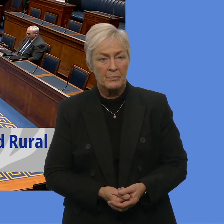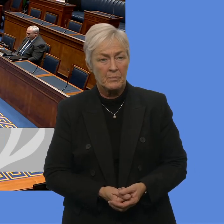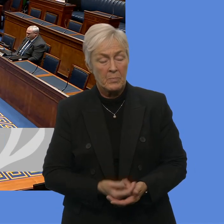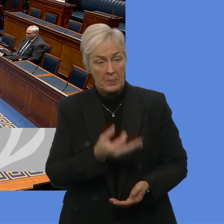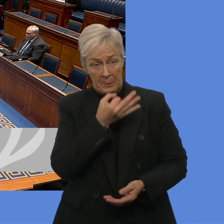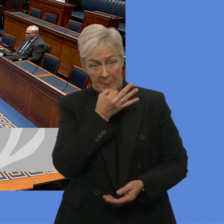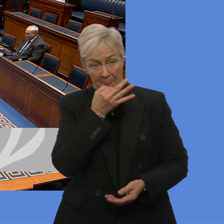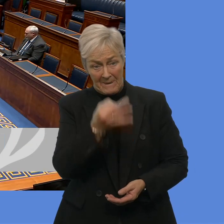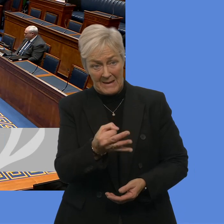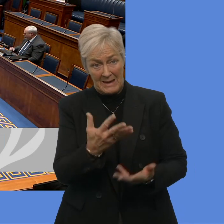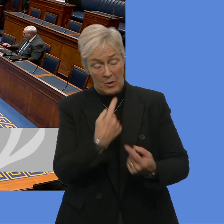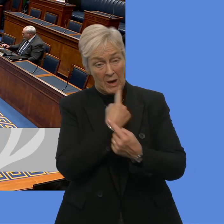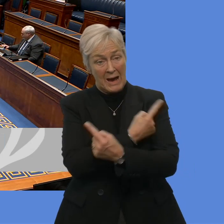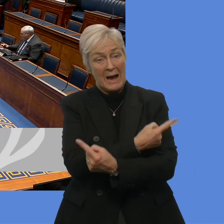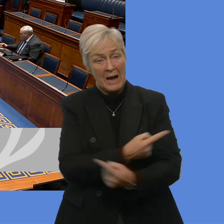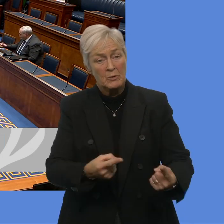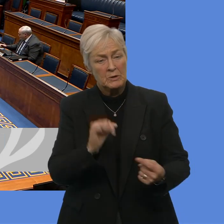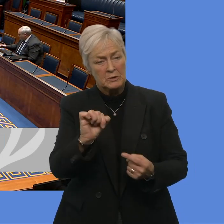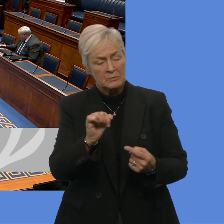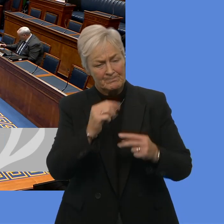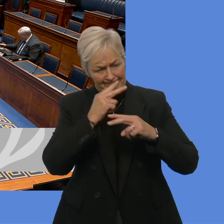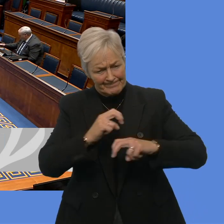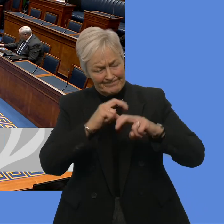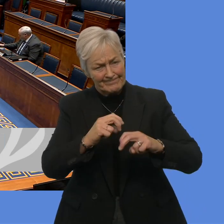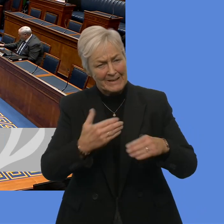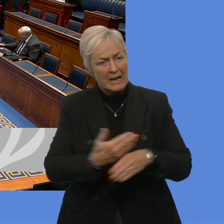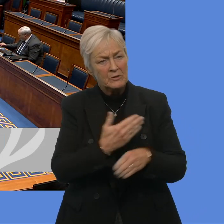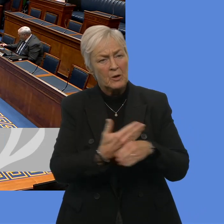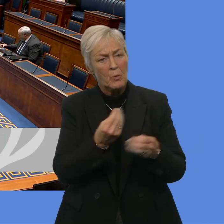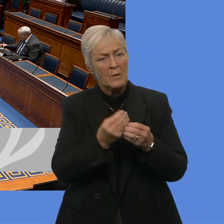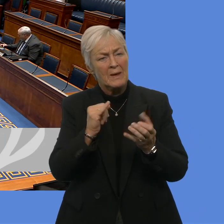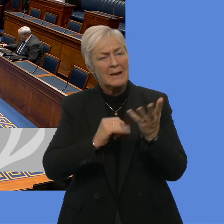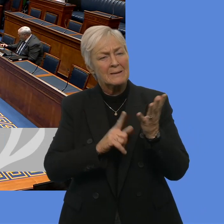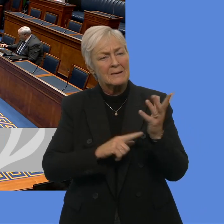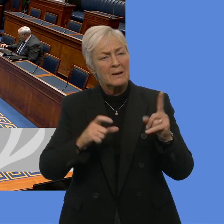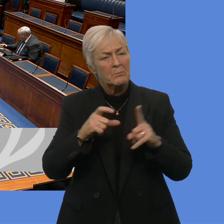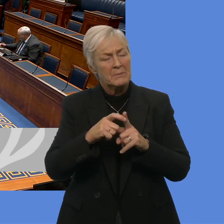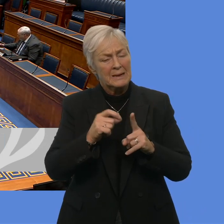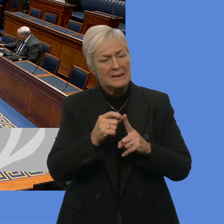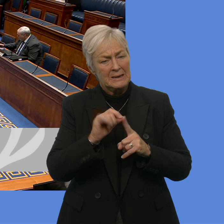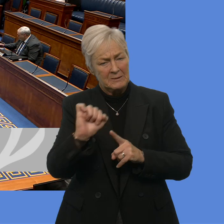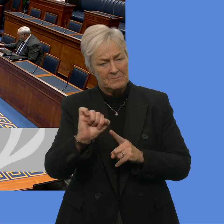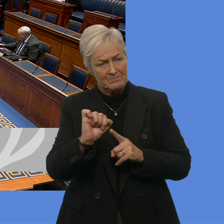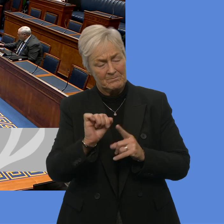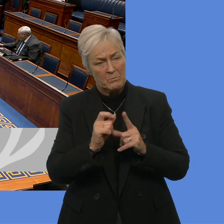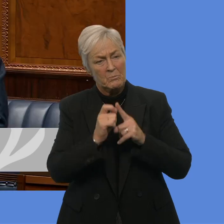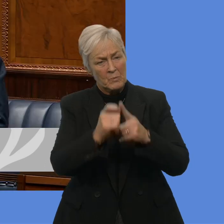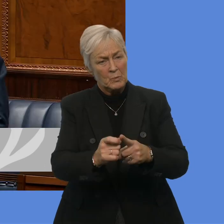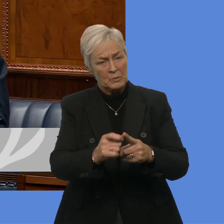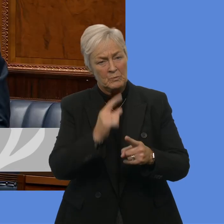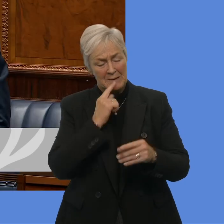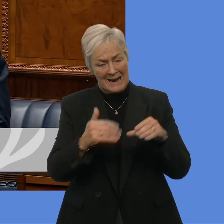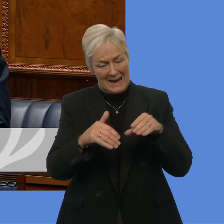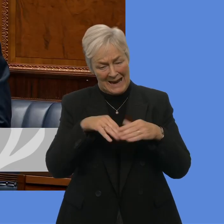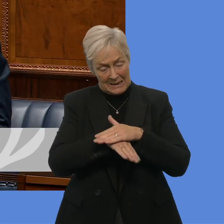ask you, given that the announcement of the scoping exercise coincided with an SDLP motion calling for the establishment of an independent